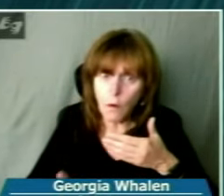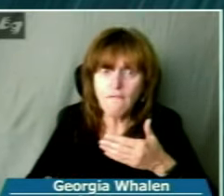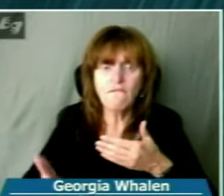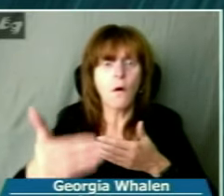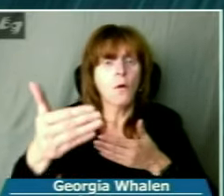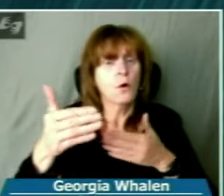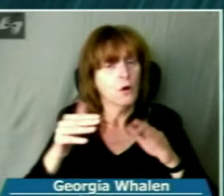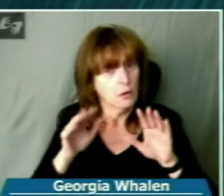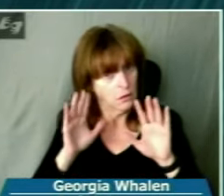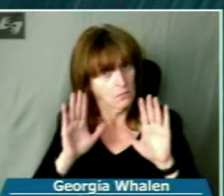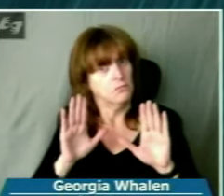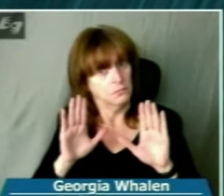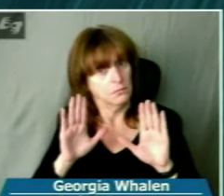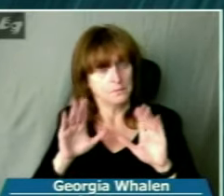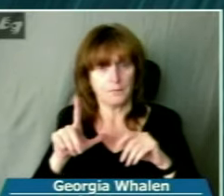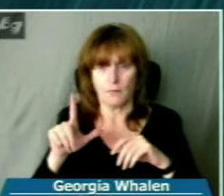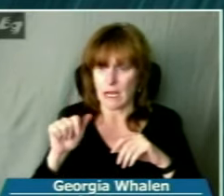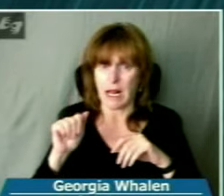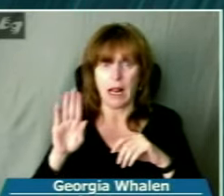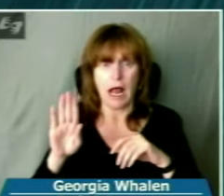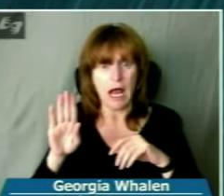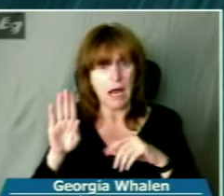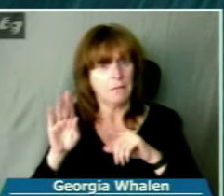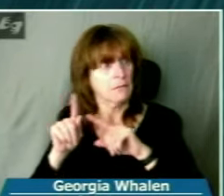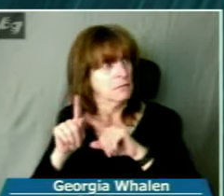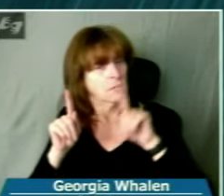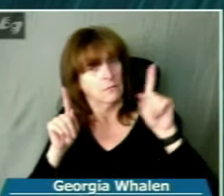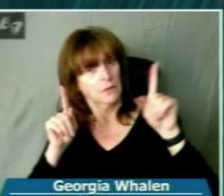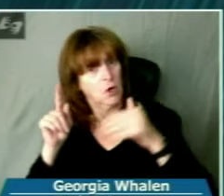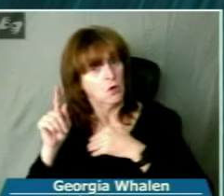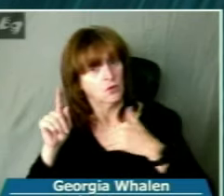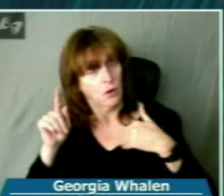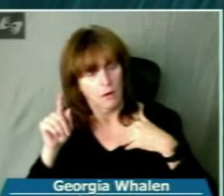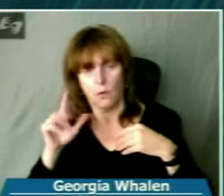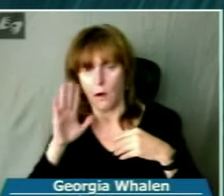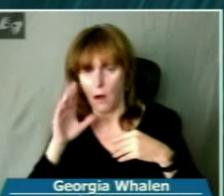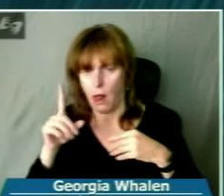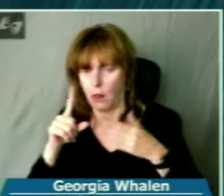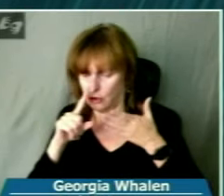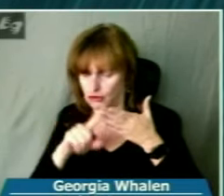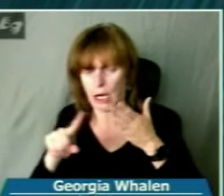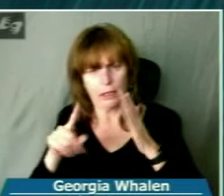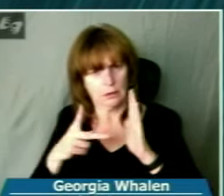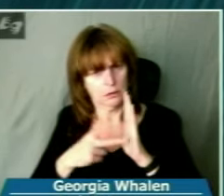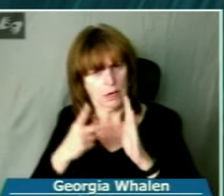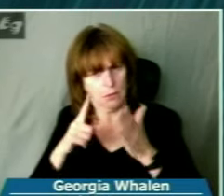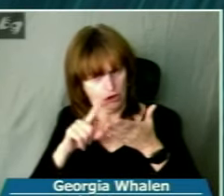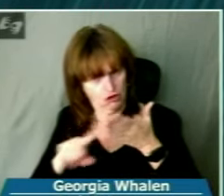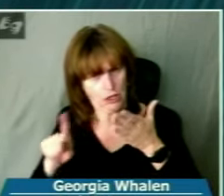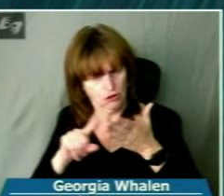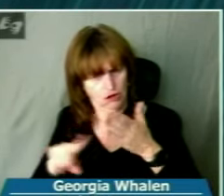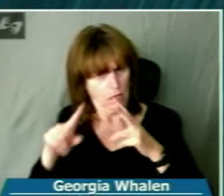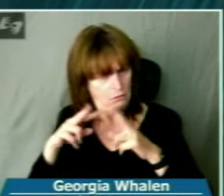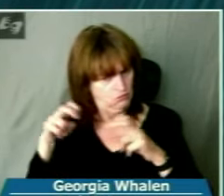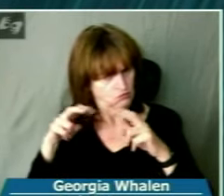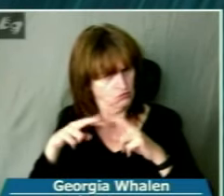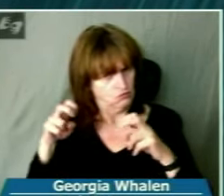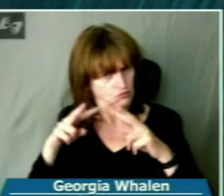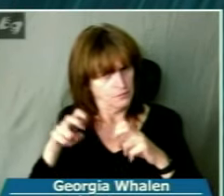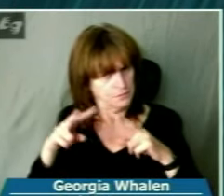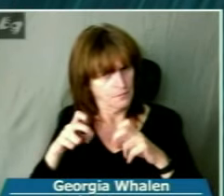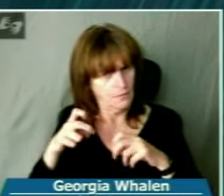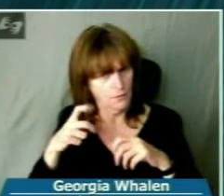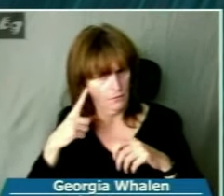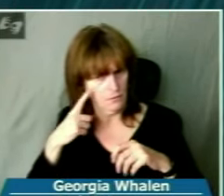lab colleagues are all the time on it doing quality assurance processes and looking to see if there's any discrepancy with result. And as I said,